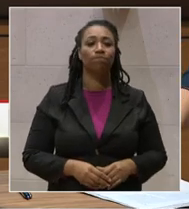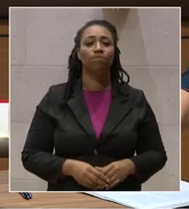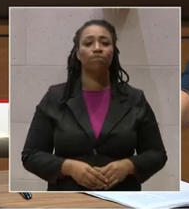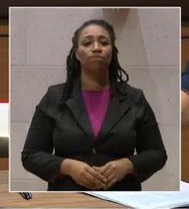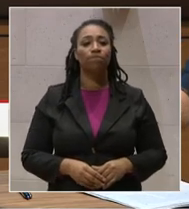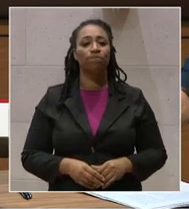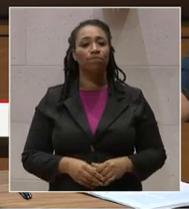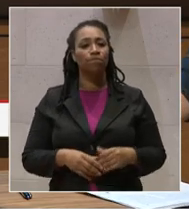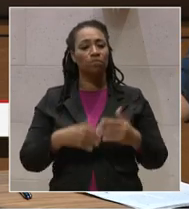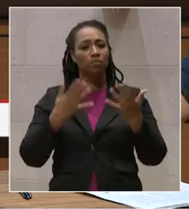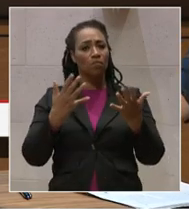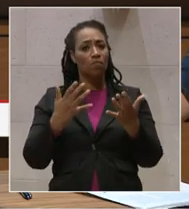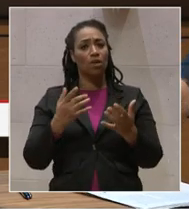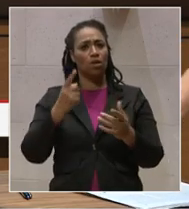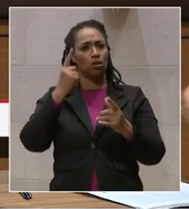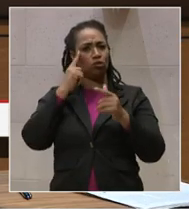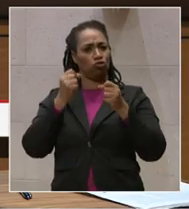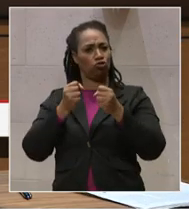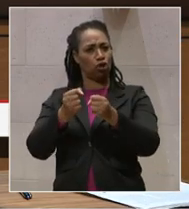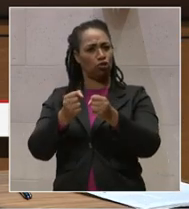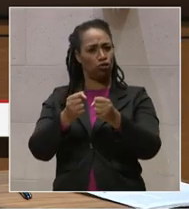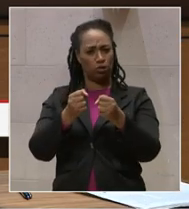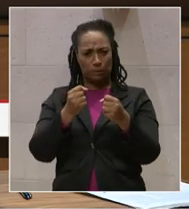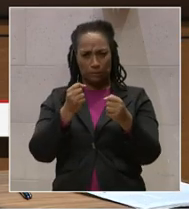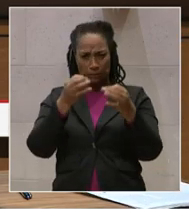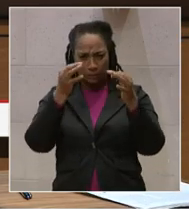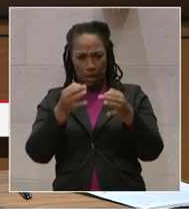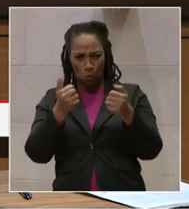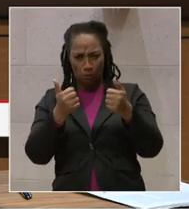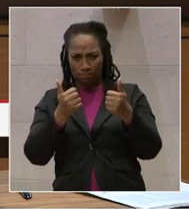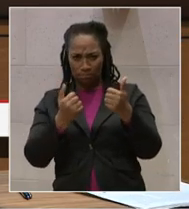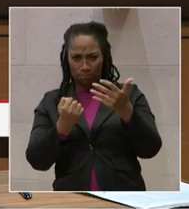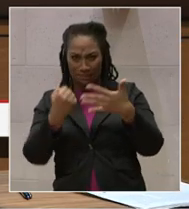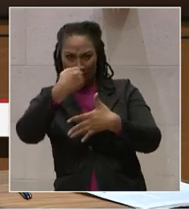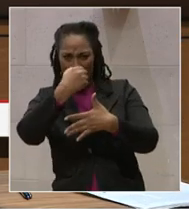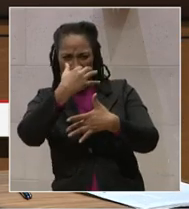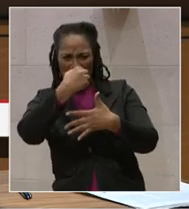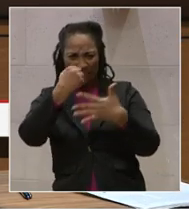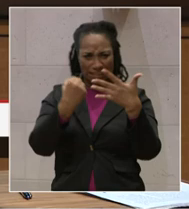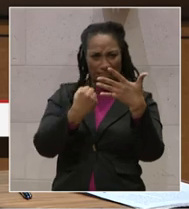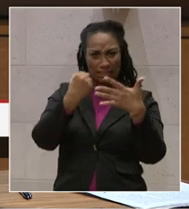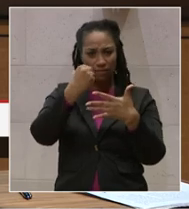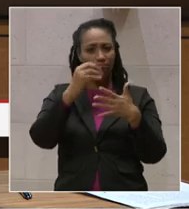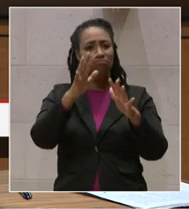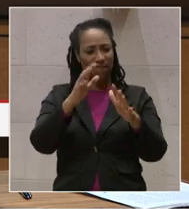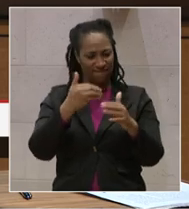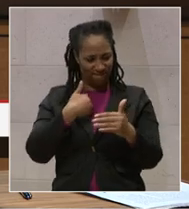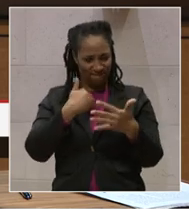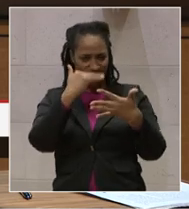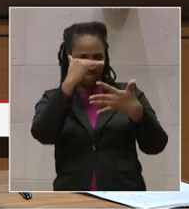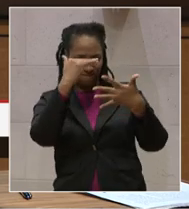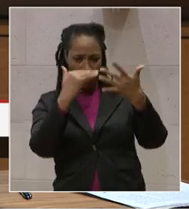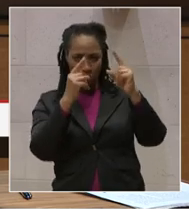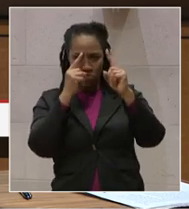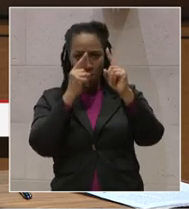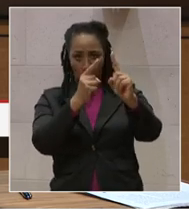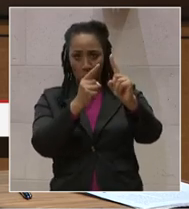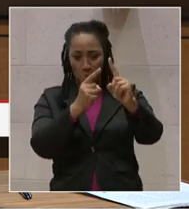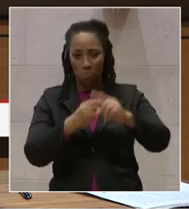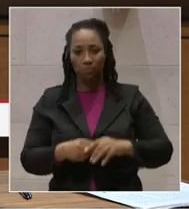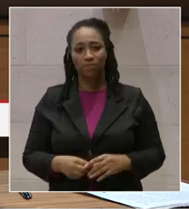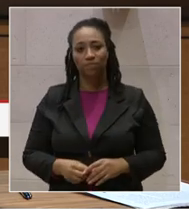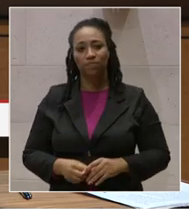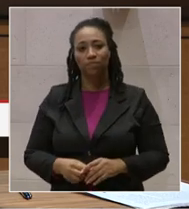so as well as other funding mechanisms. They are tools to advance our equity and inclusion, and by prioritizing